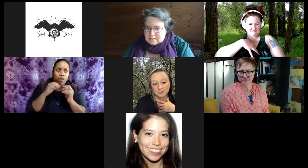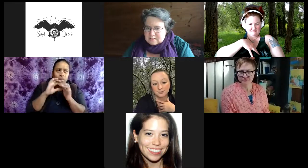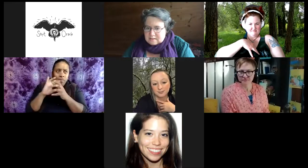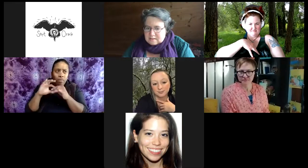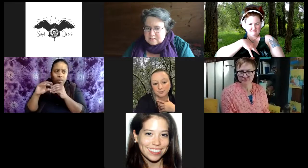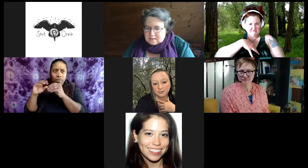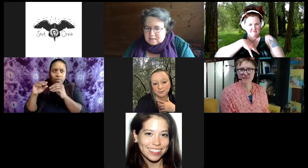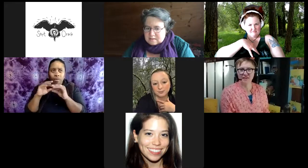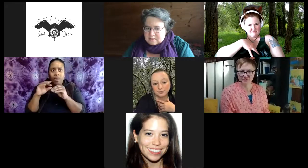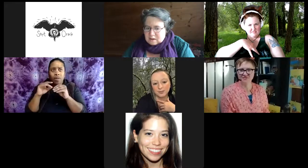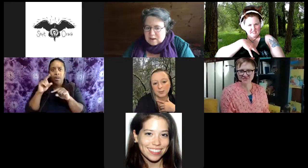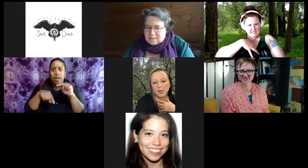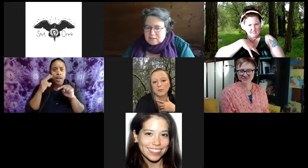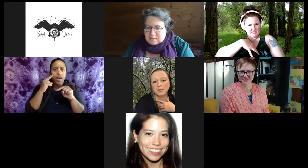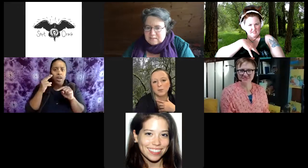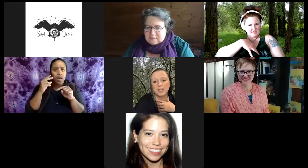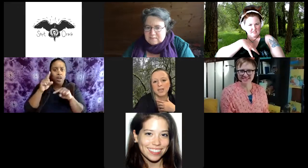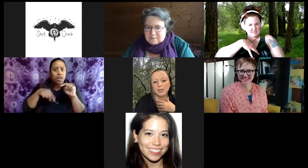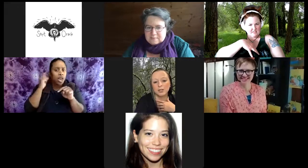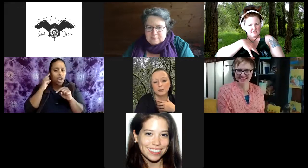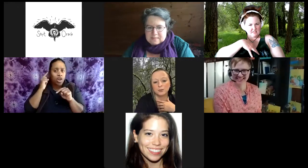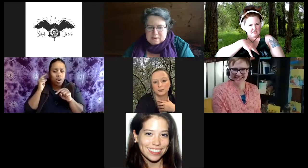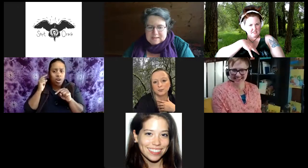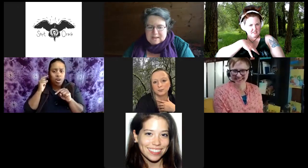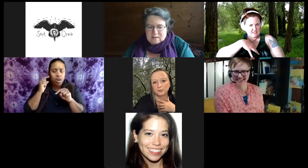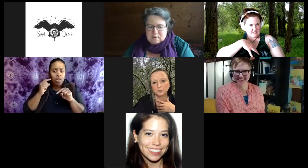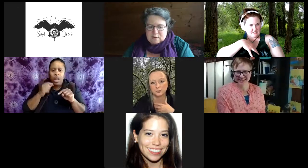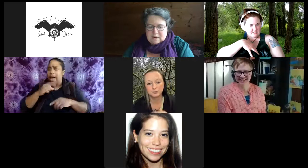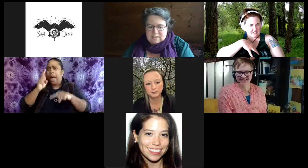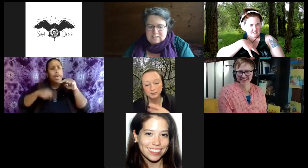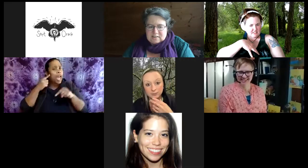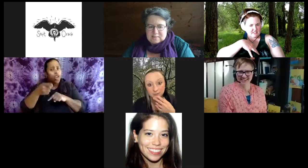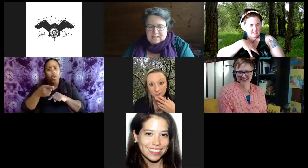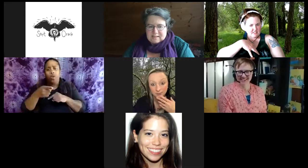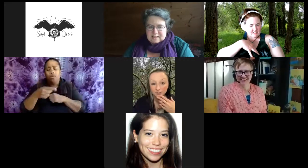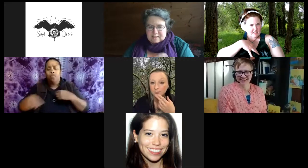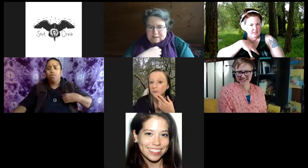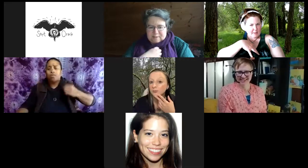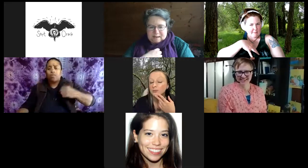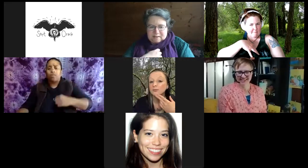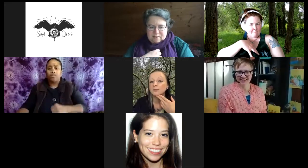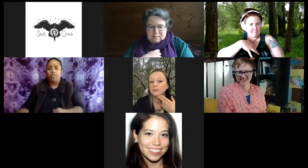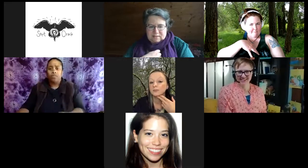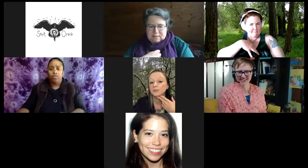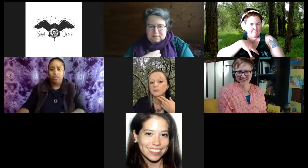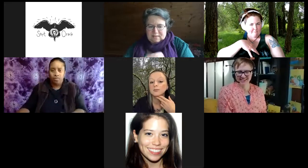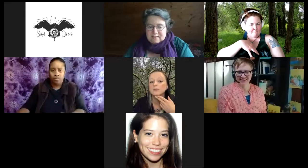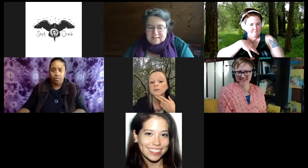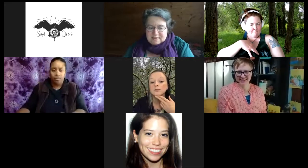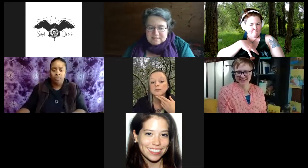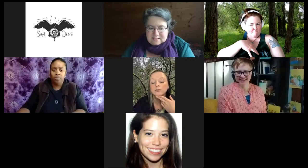Midsummer Night's Dream? Sorry, we're having. Beverly, we can't hear you. Yeah, we can't hear you if you're wanting to share something. It might have been background noise. We're not